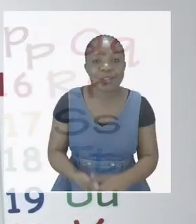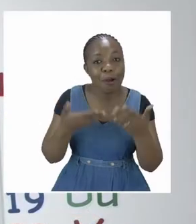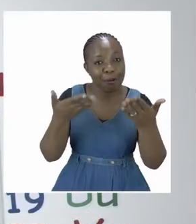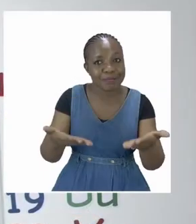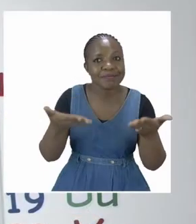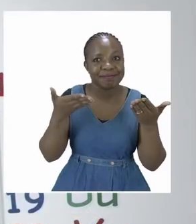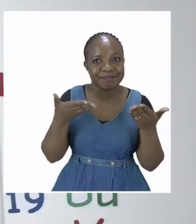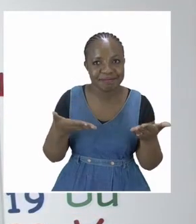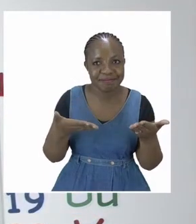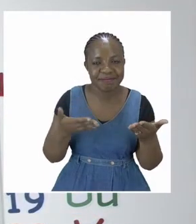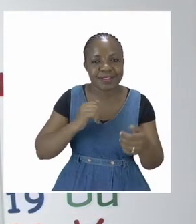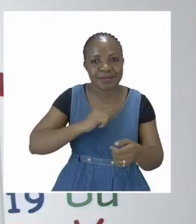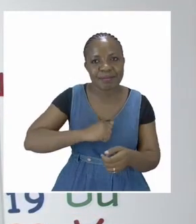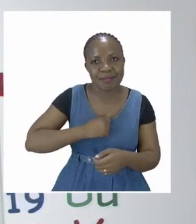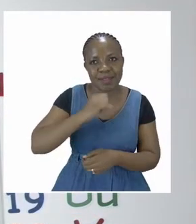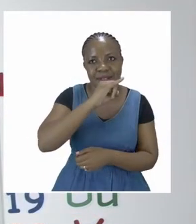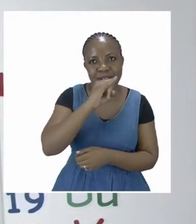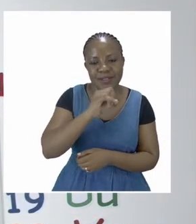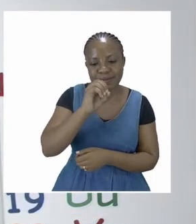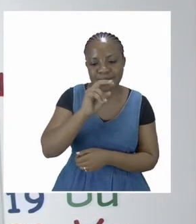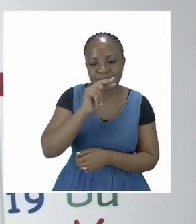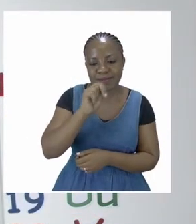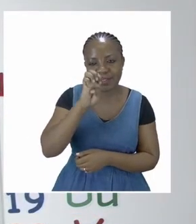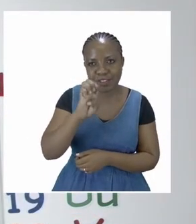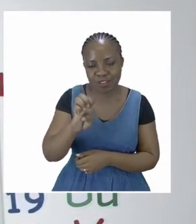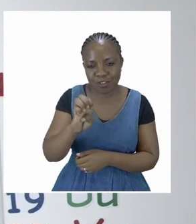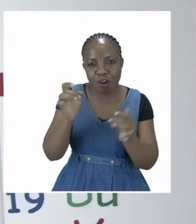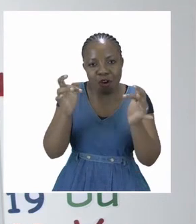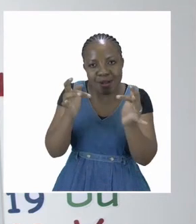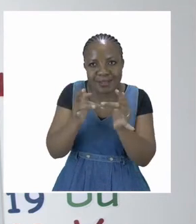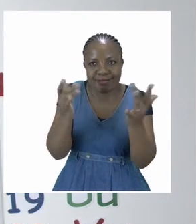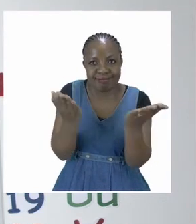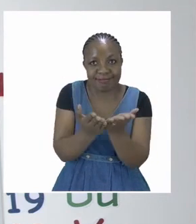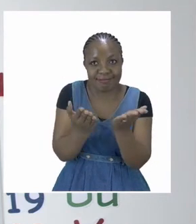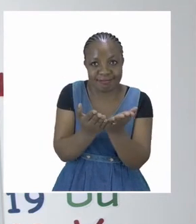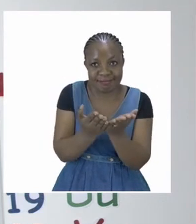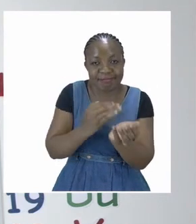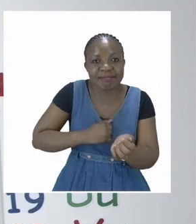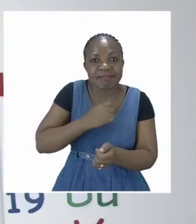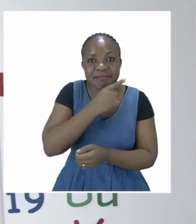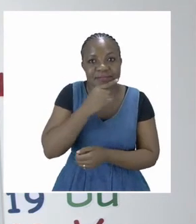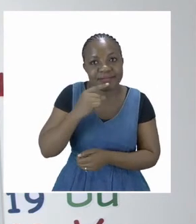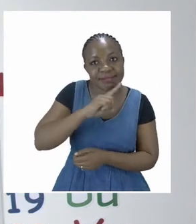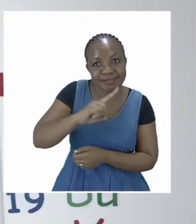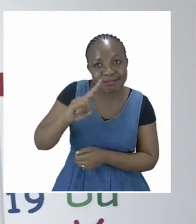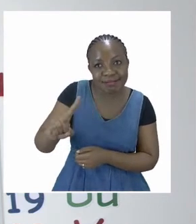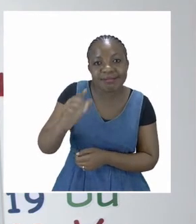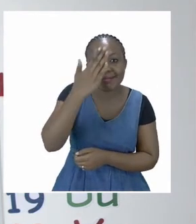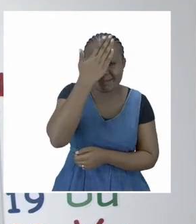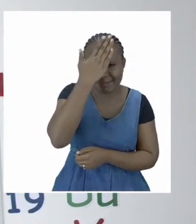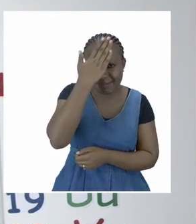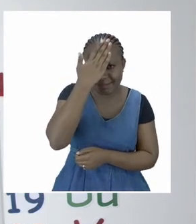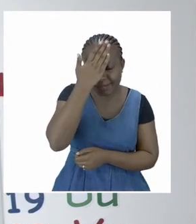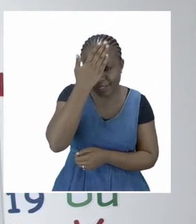Welcome to My Zone Online School. My name is Teacher Mutsa. Get your education